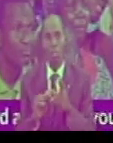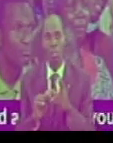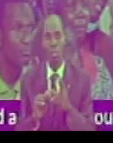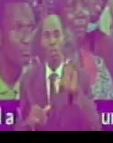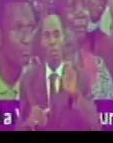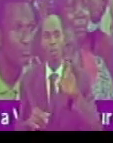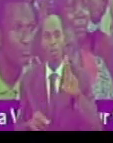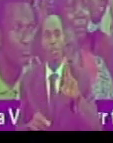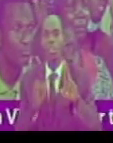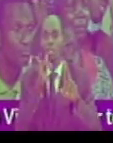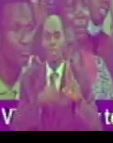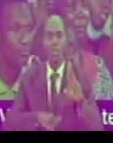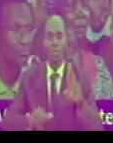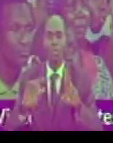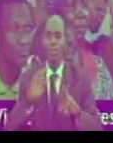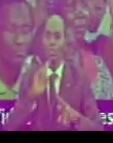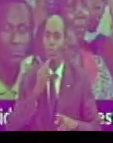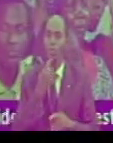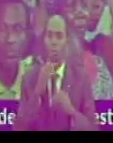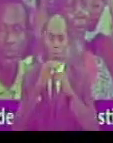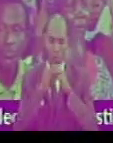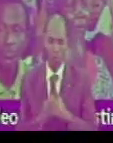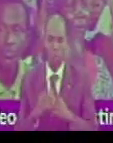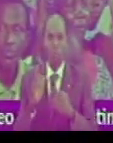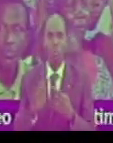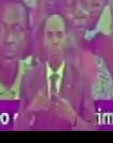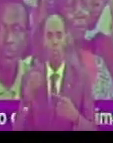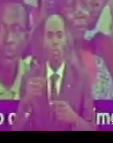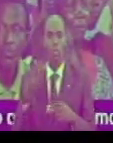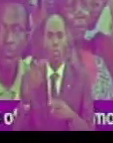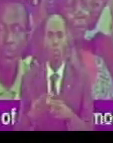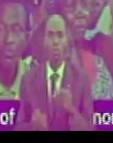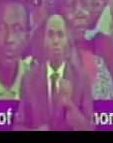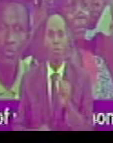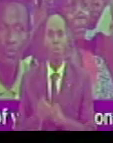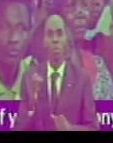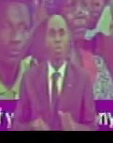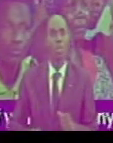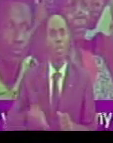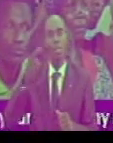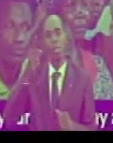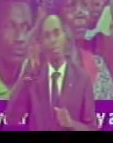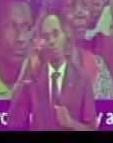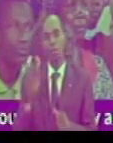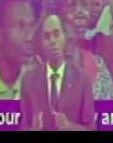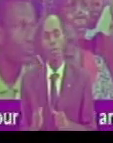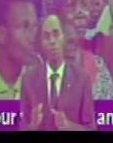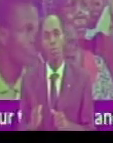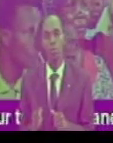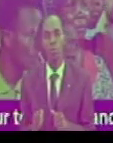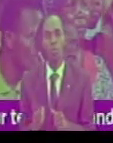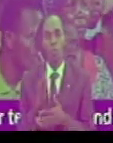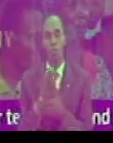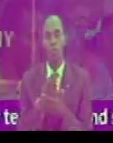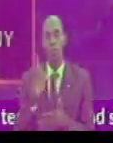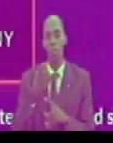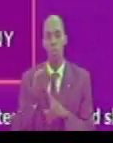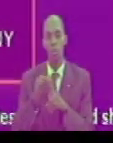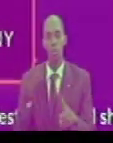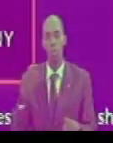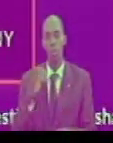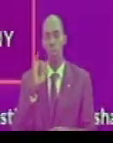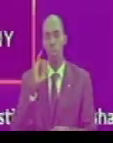Alakia Group, Ibadan, in Oyo State. This is from Mrs. Adeshina Roslyn. According to her, she said,